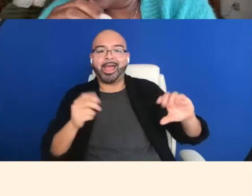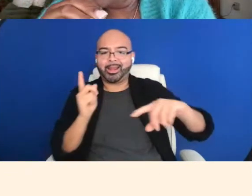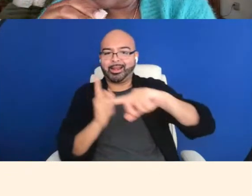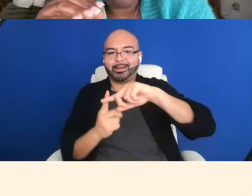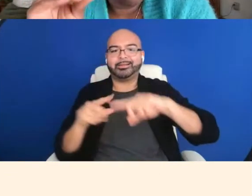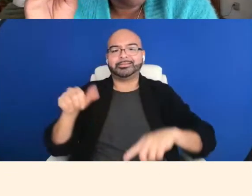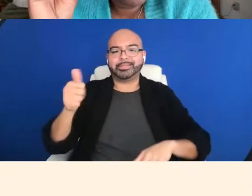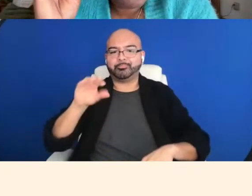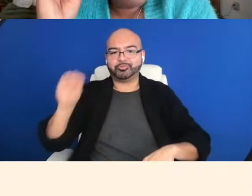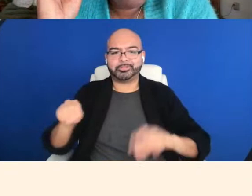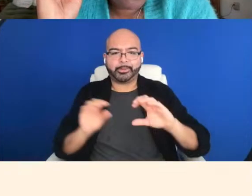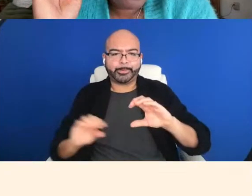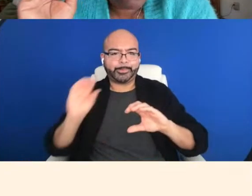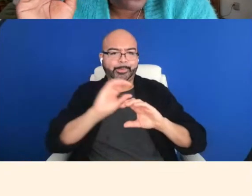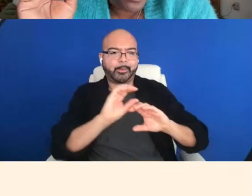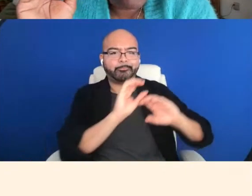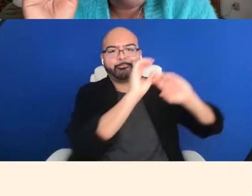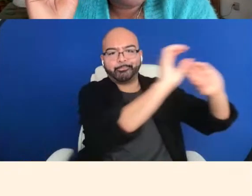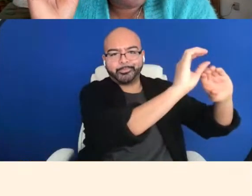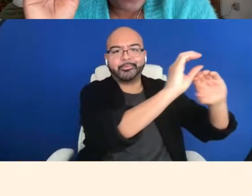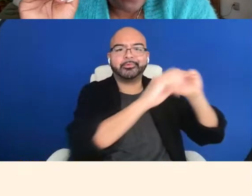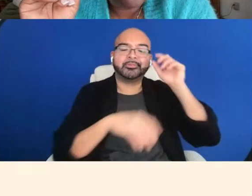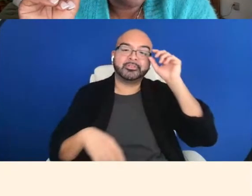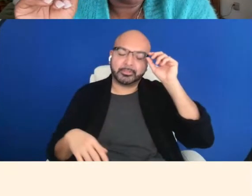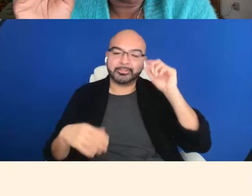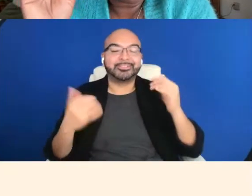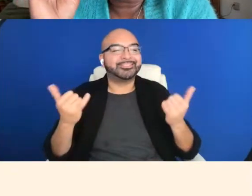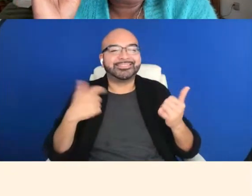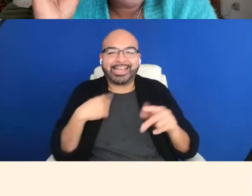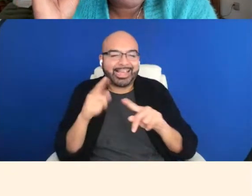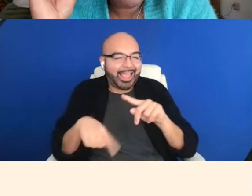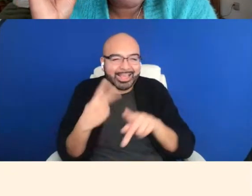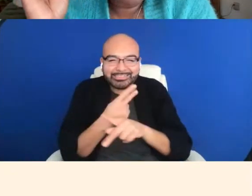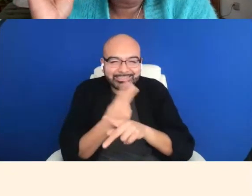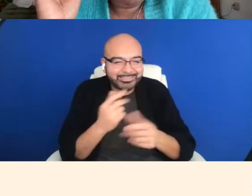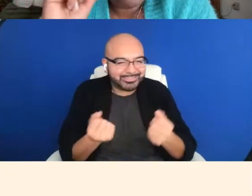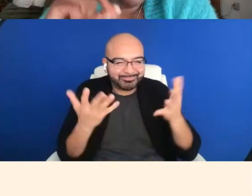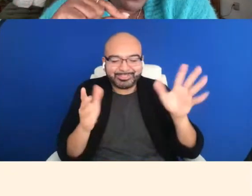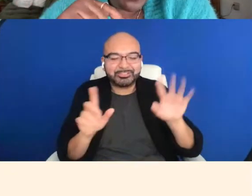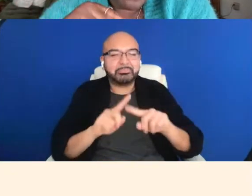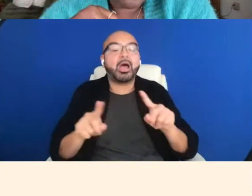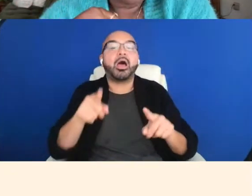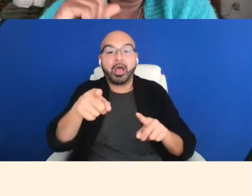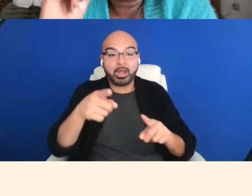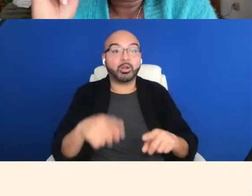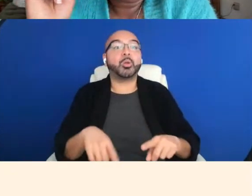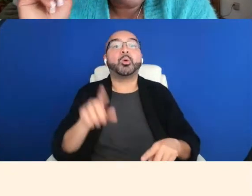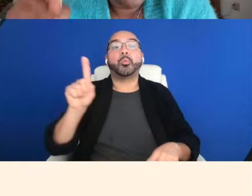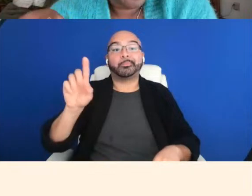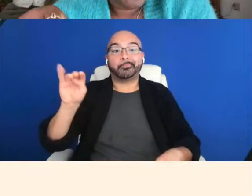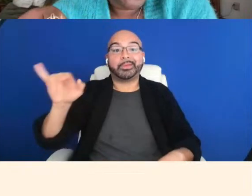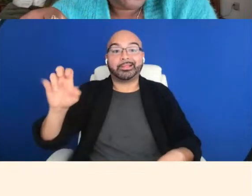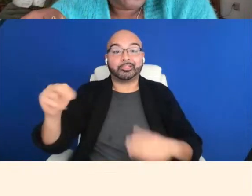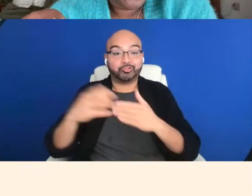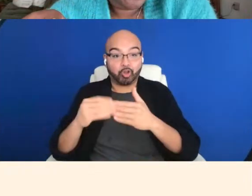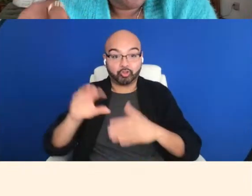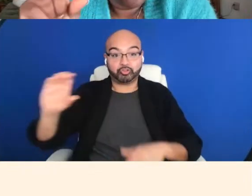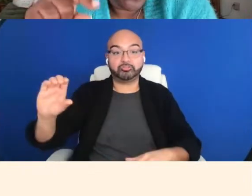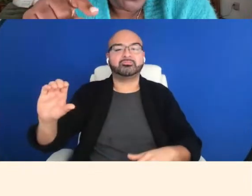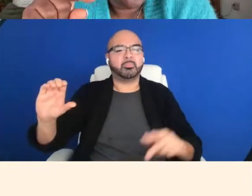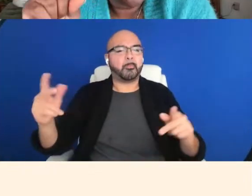I can't stop with my brain right now and do the math, but multiply $1 million